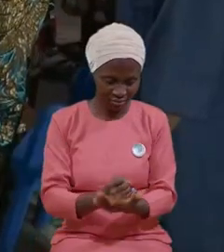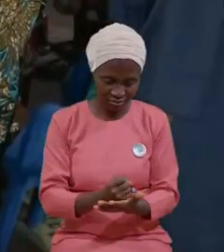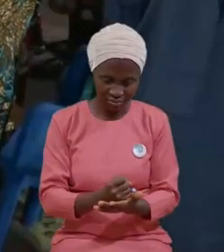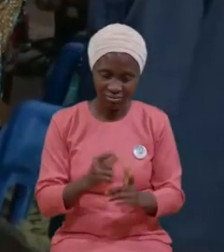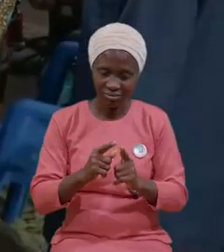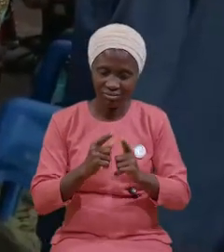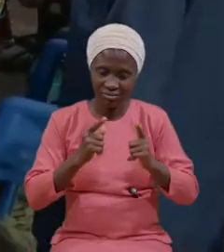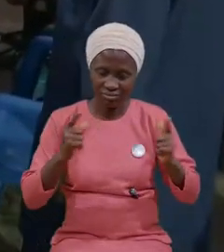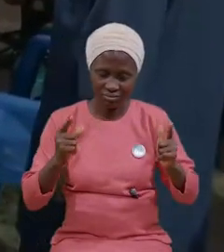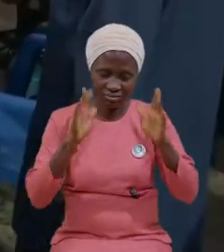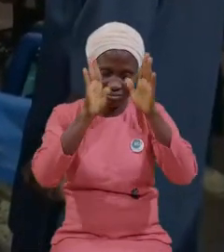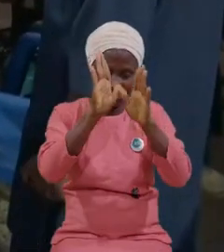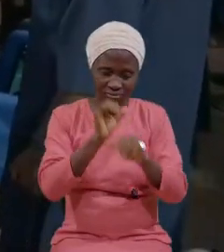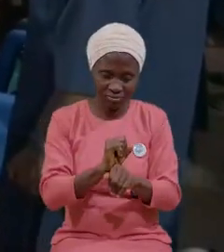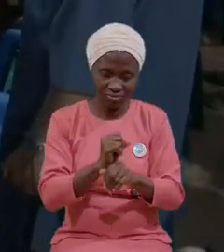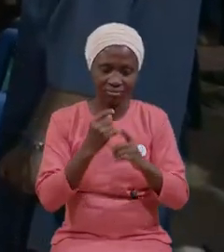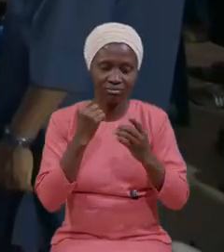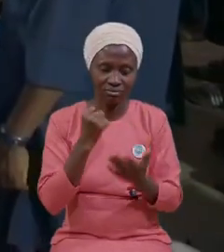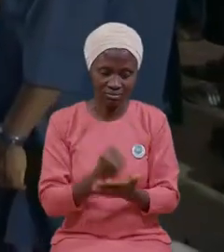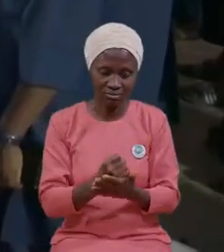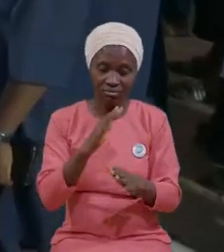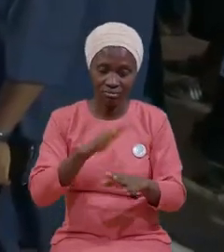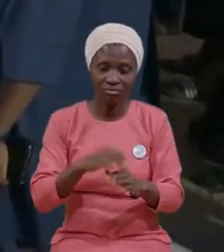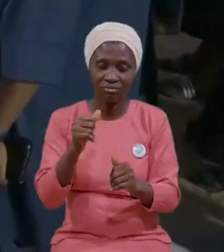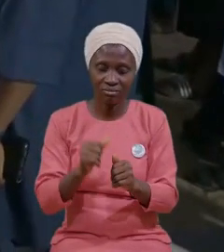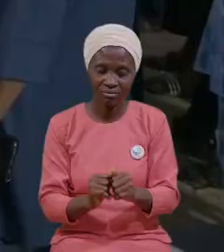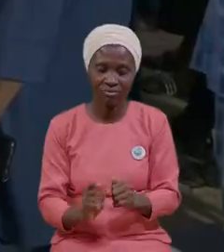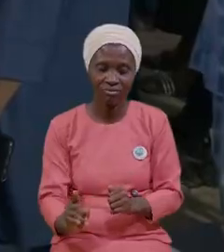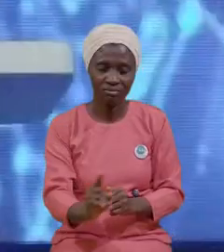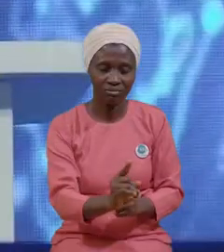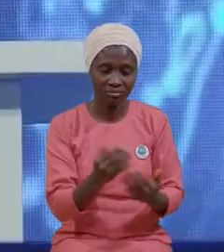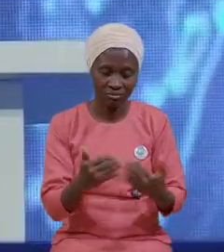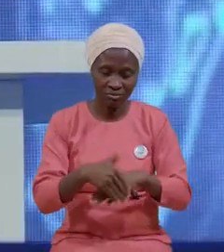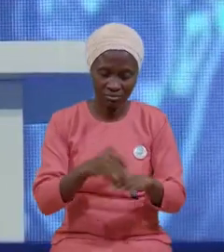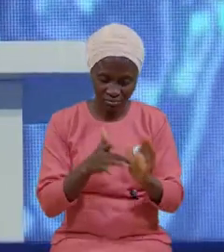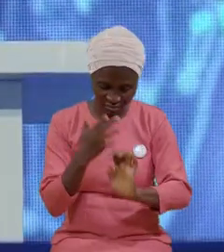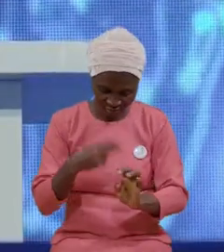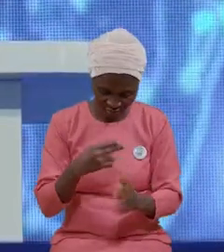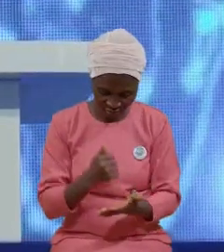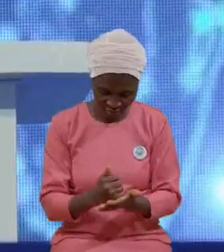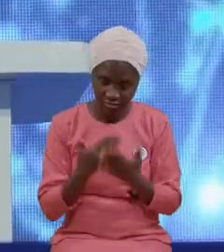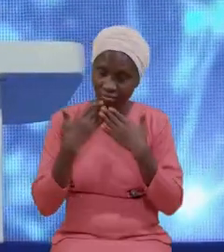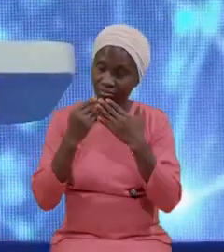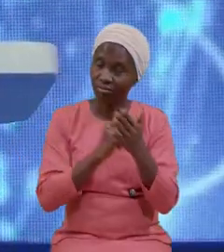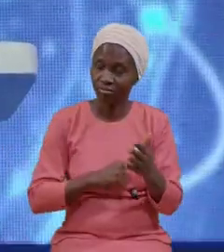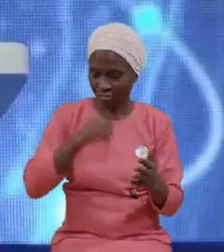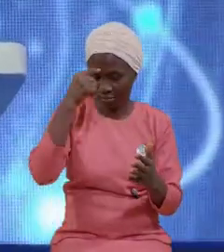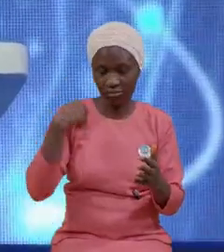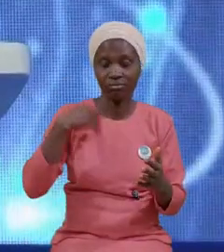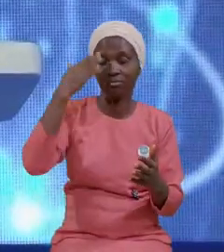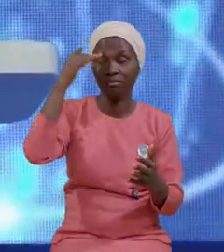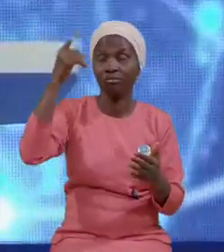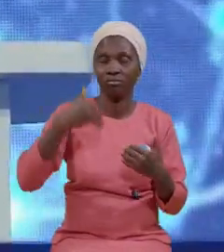Great miracle upon everyone tonight. Thank you, Lord, because we know you have done